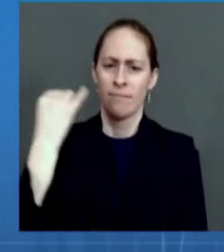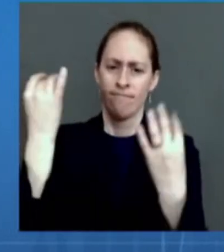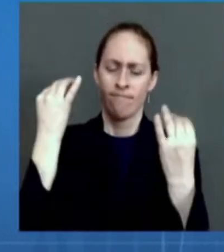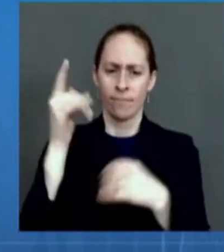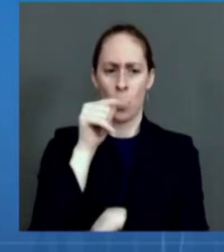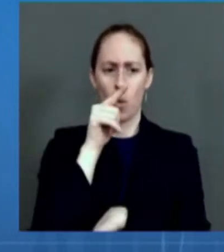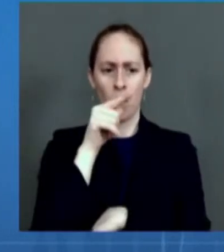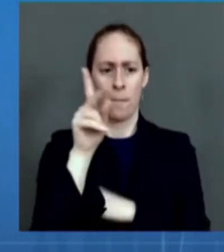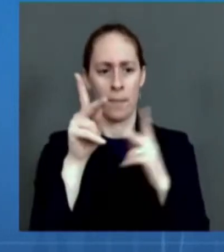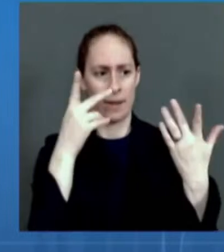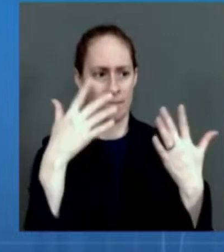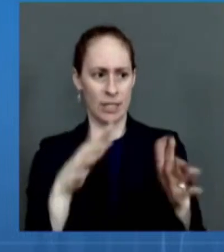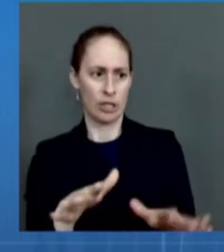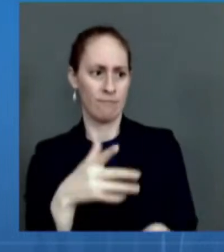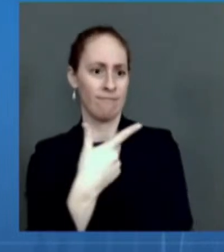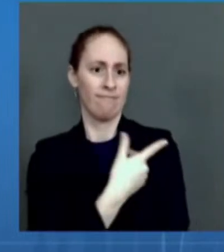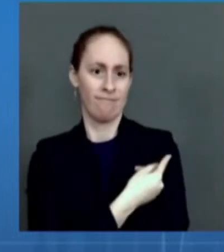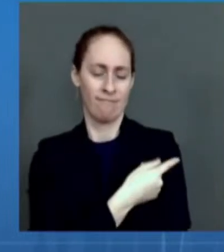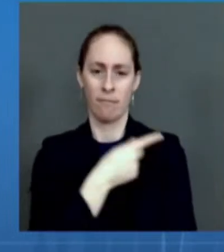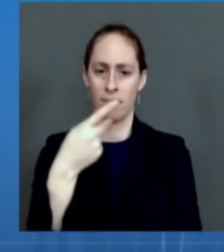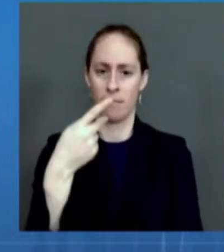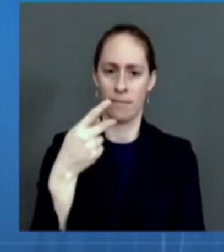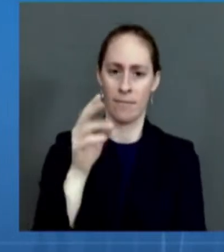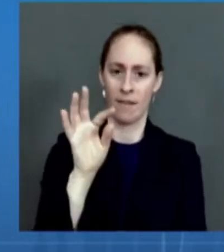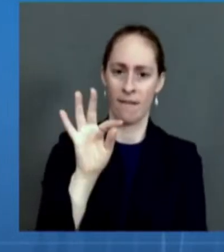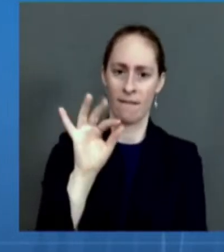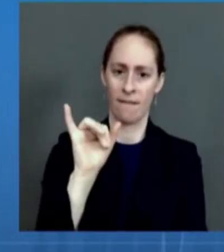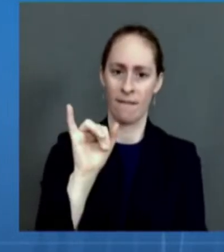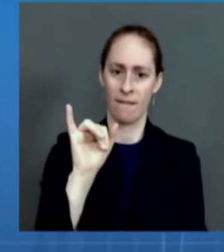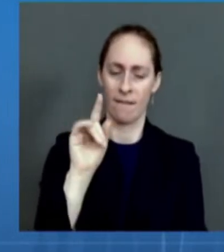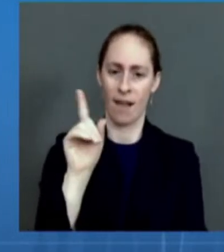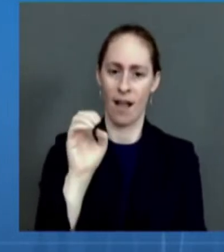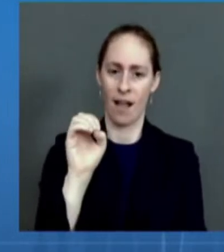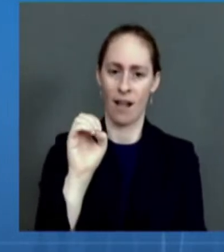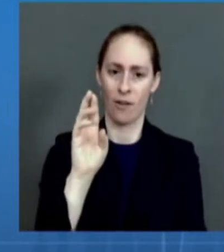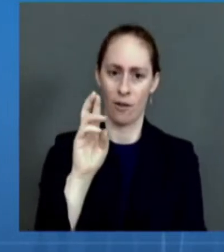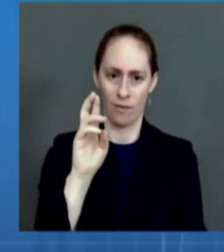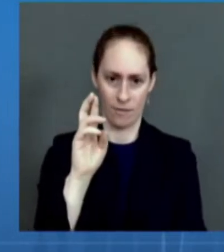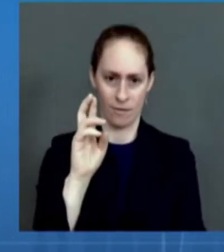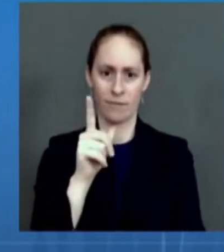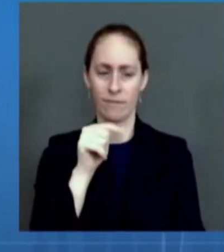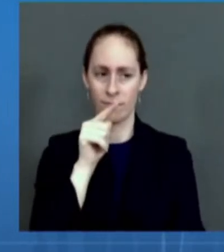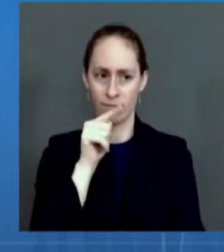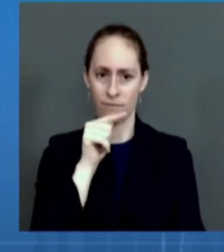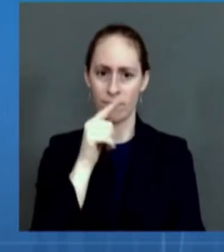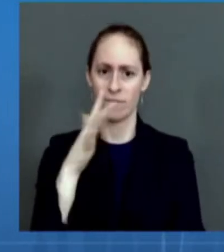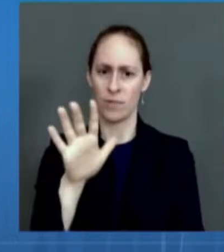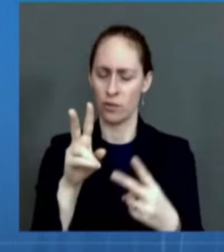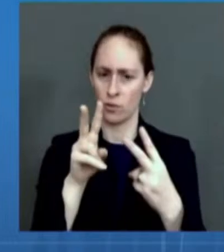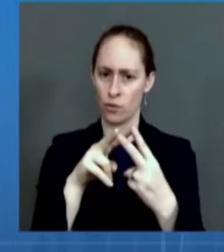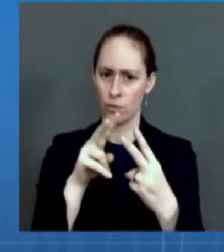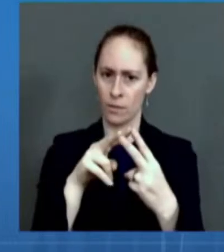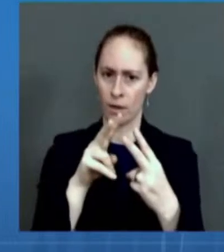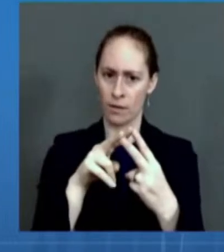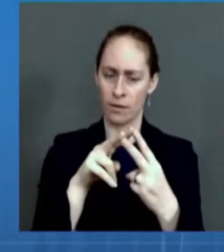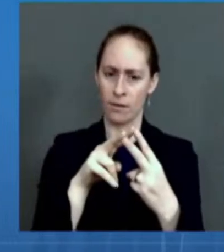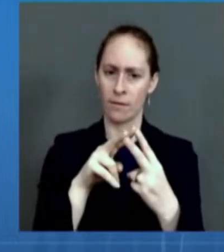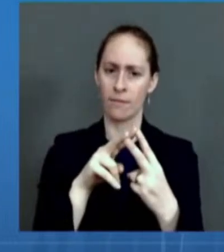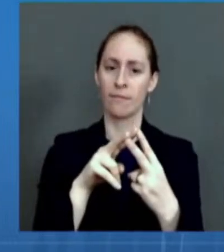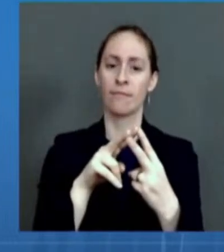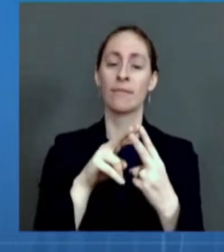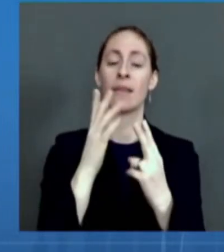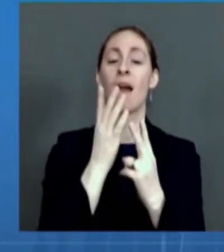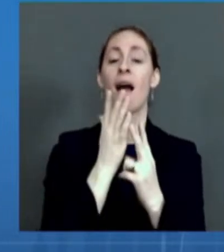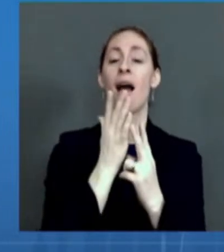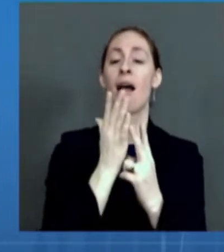5 months after the second dose and look under Omicron, the red circles, nominal, in other words,